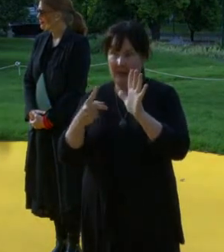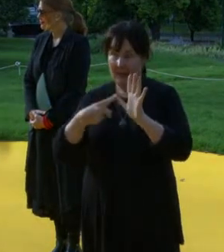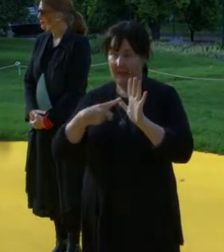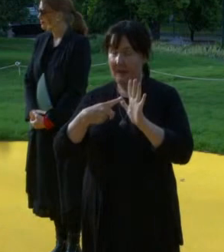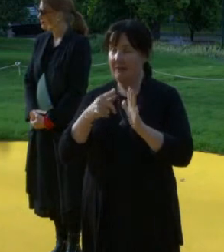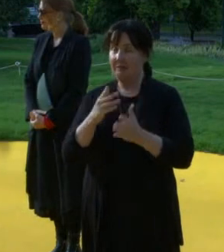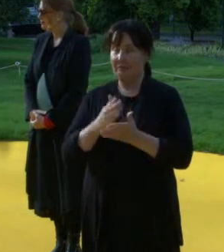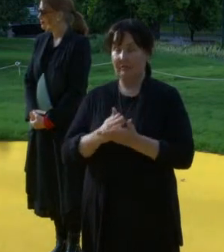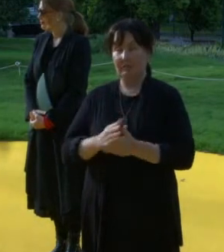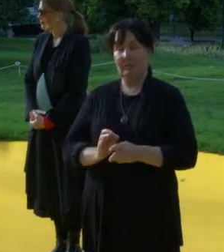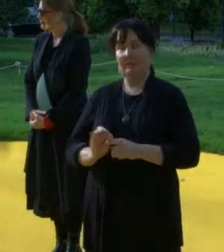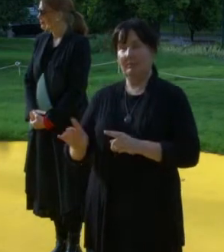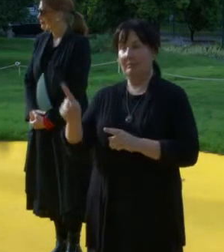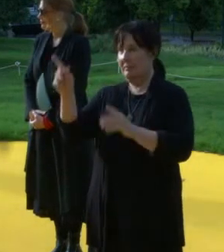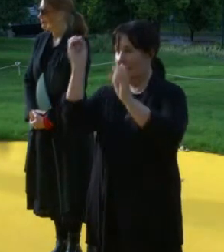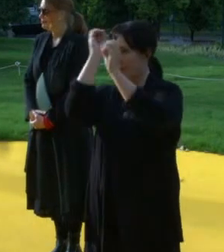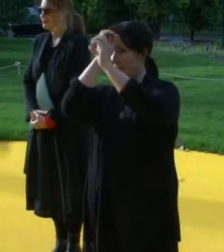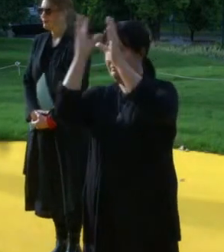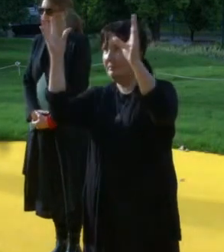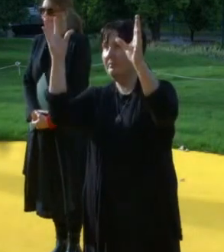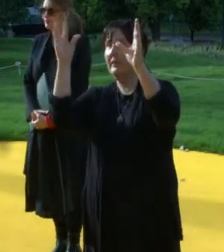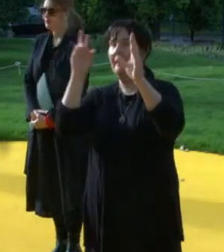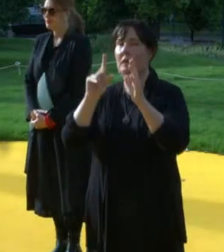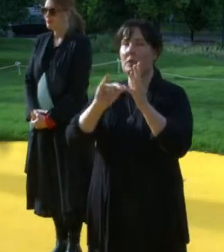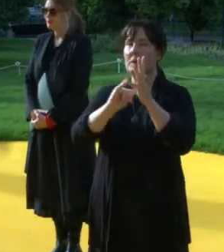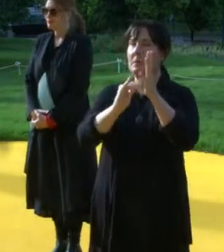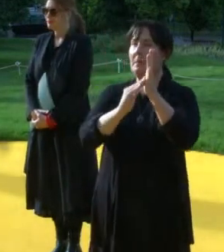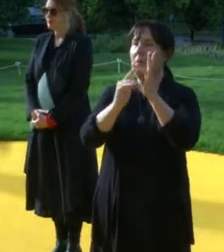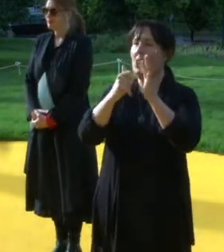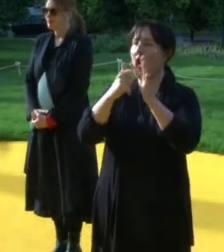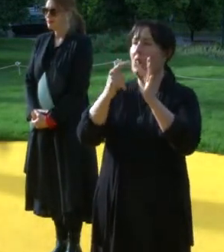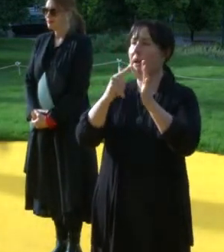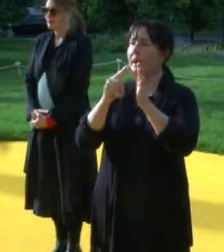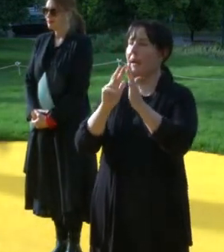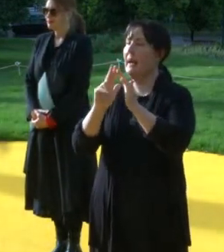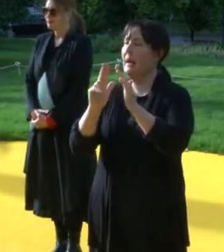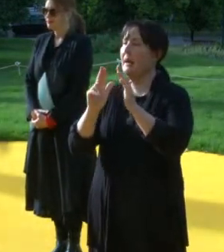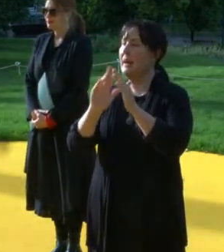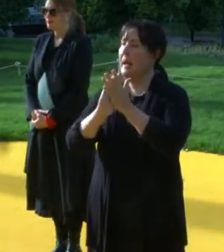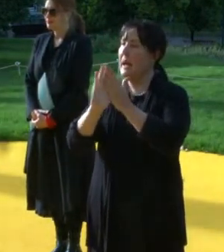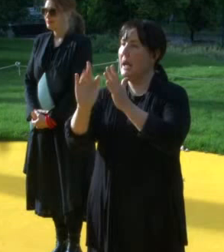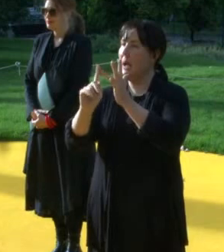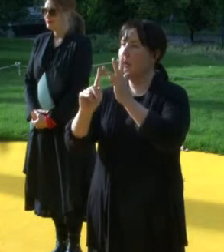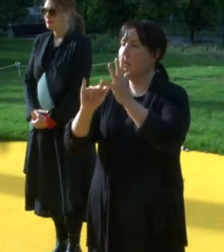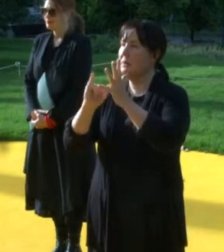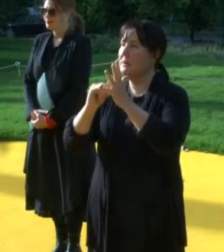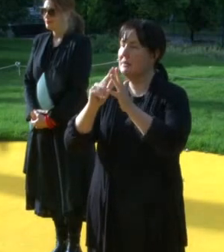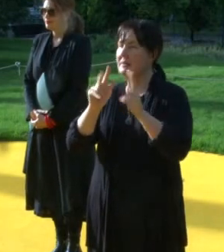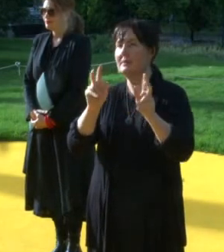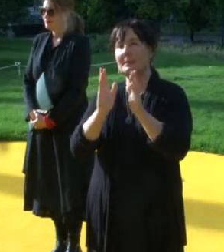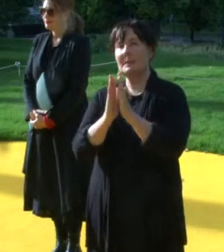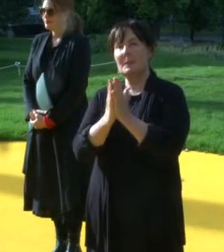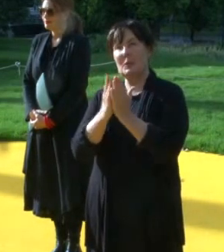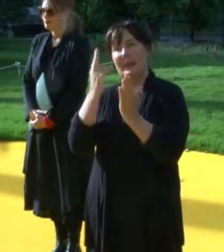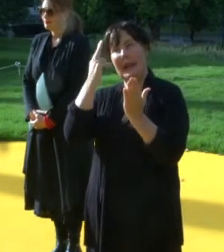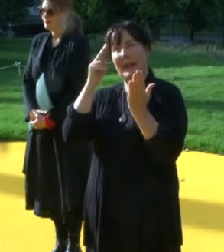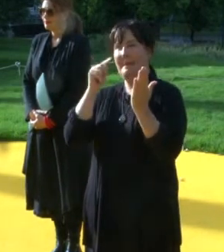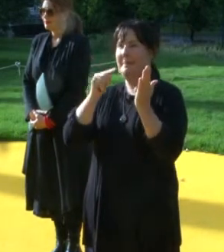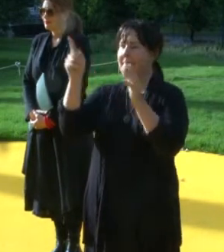the most extraordinary vision for Smokehouse that made the book so much more than I could have hoped for it to